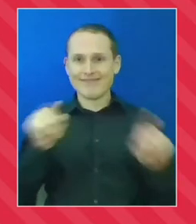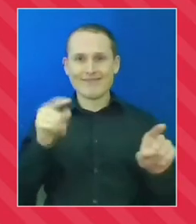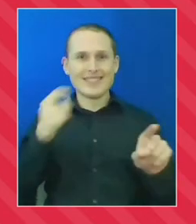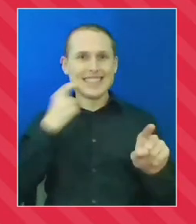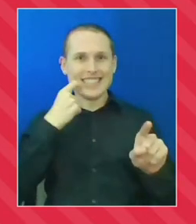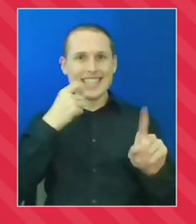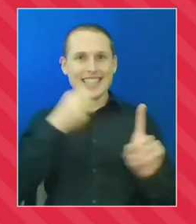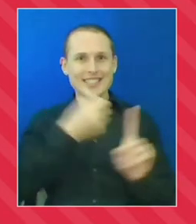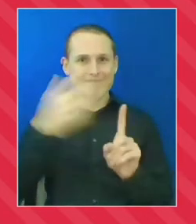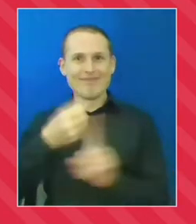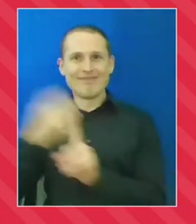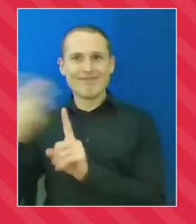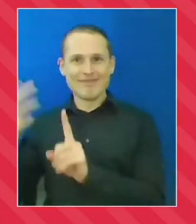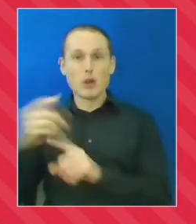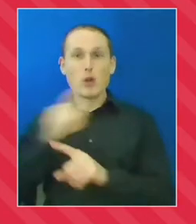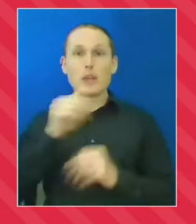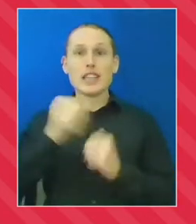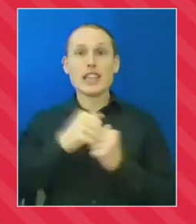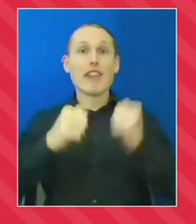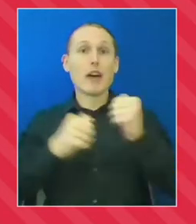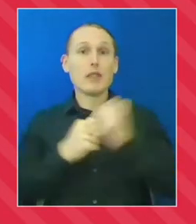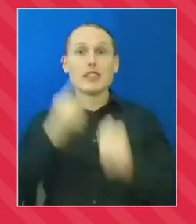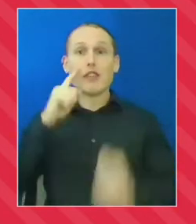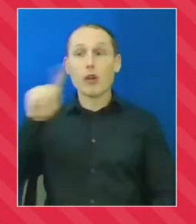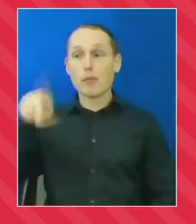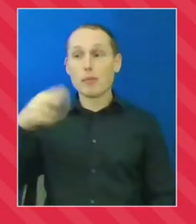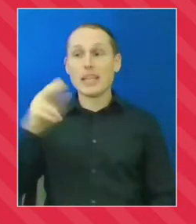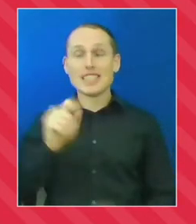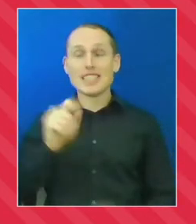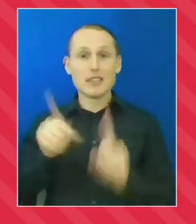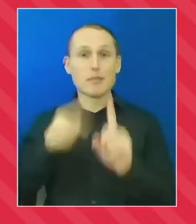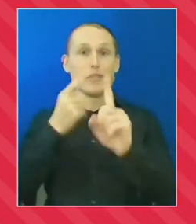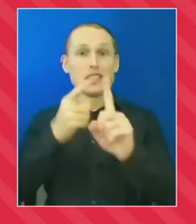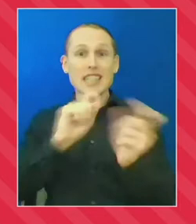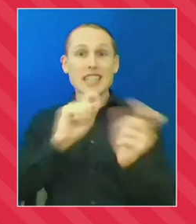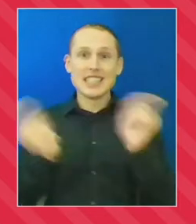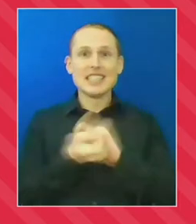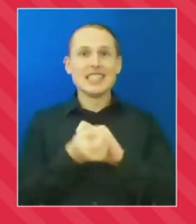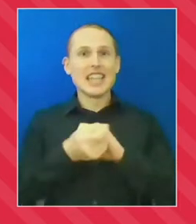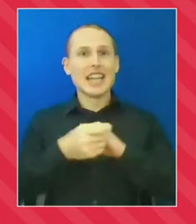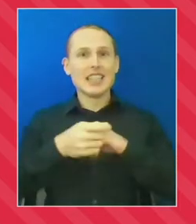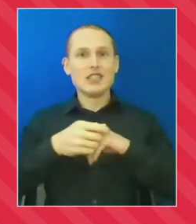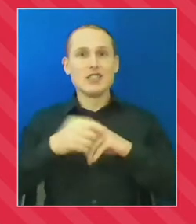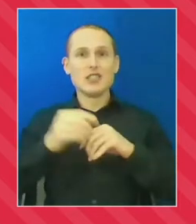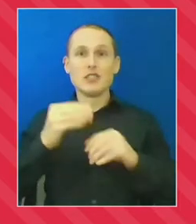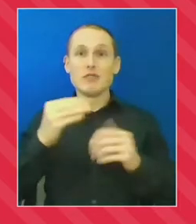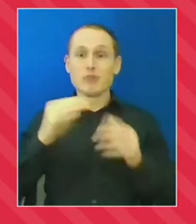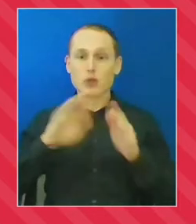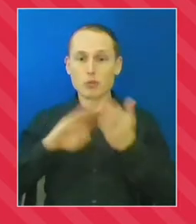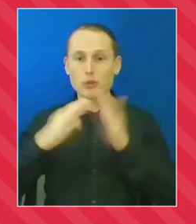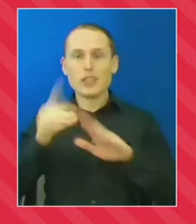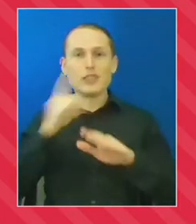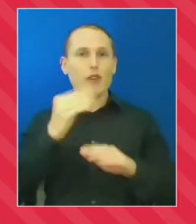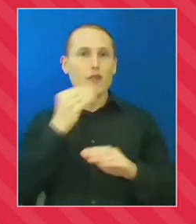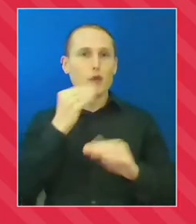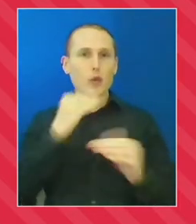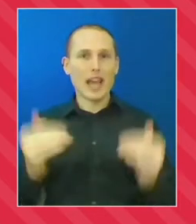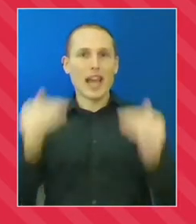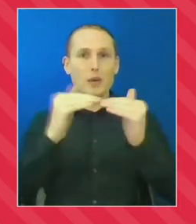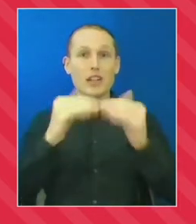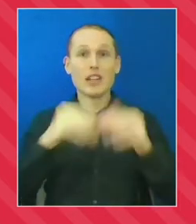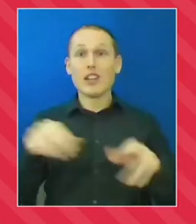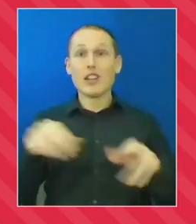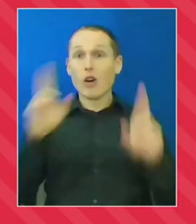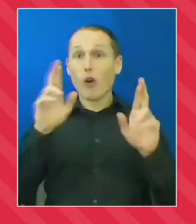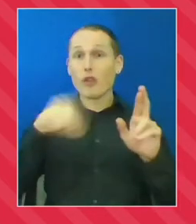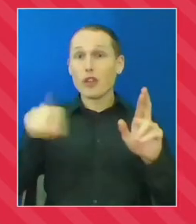to transform the food landscape in pursuit of food equity. I hope you'll visit ahealthieramerica.org